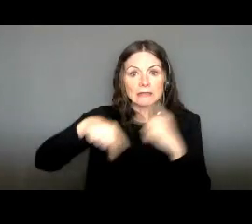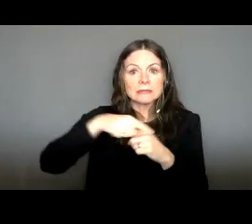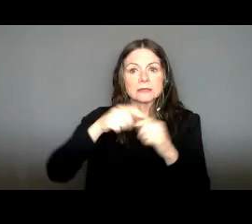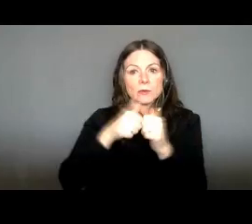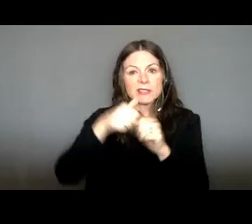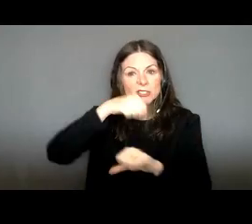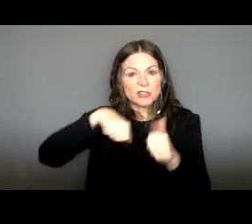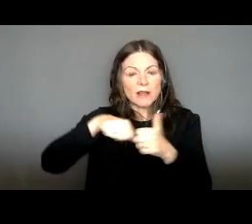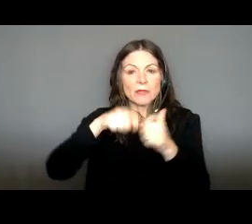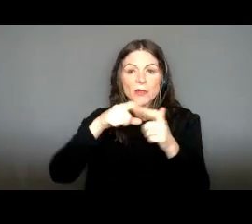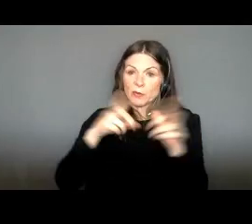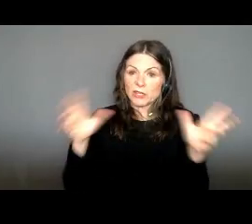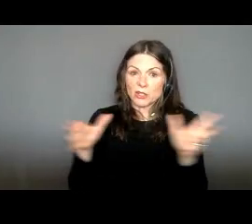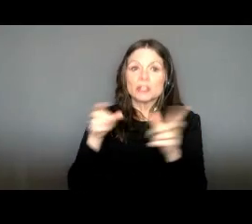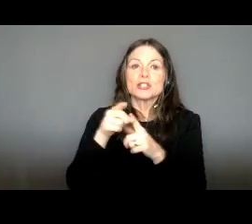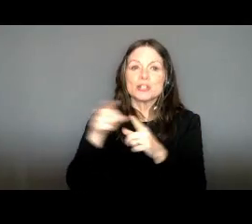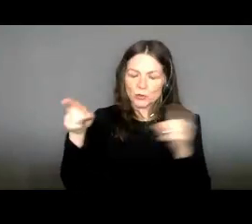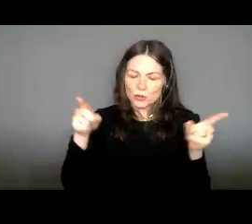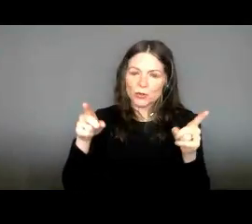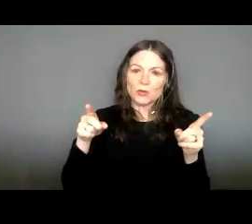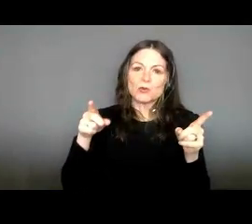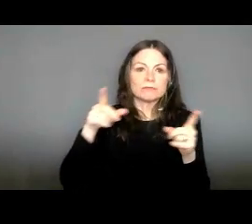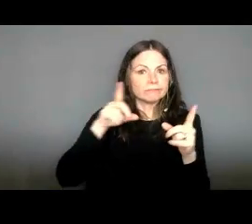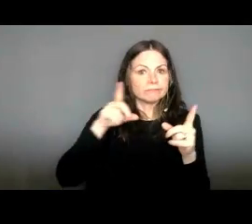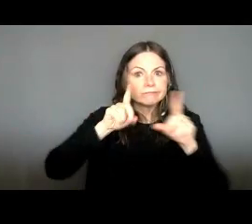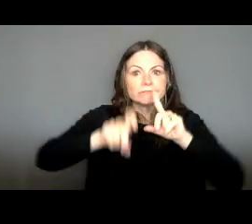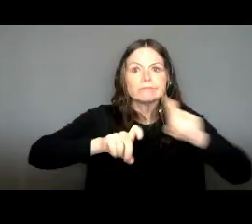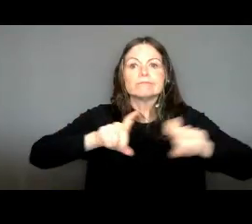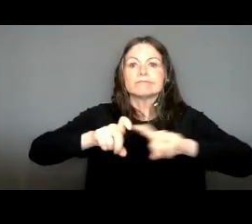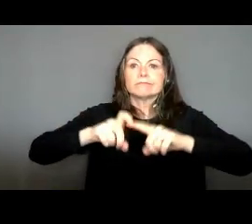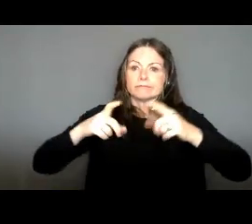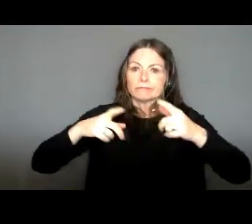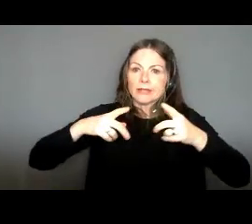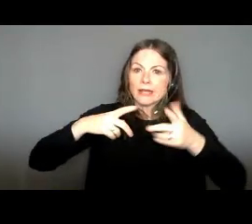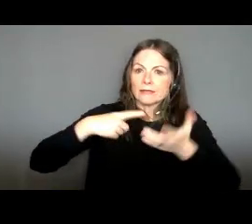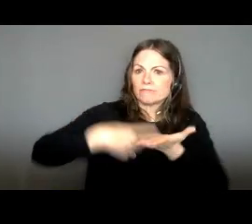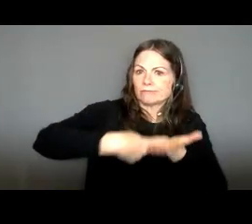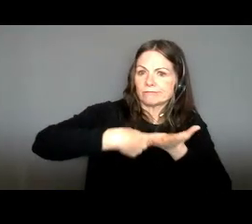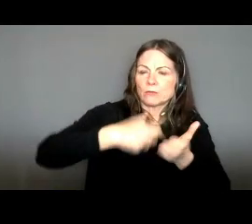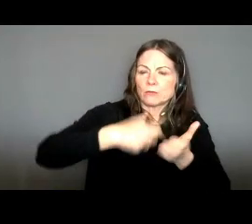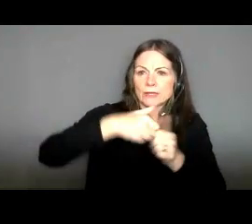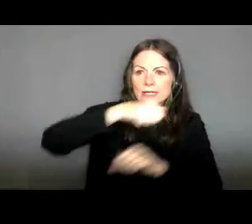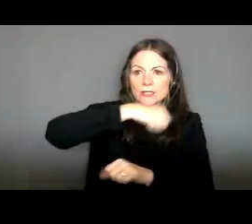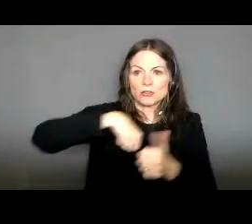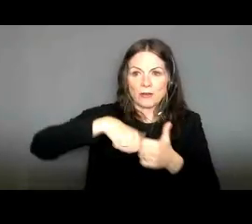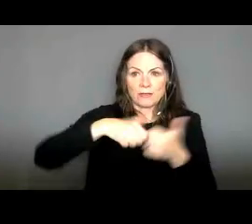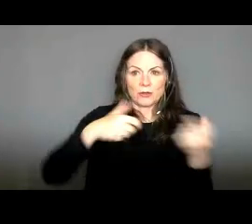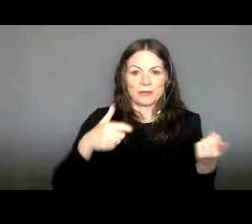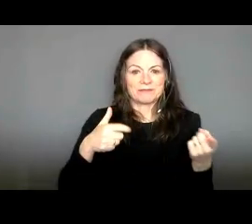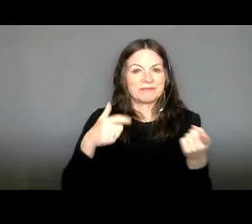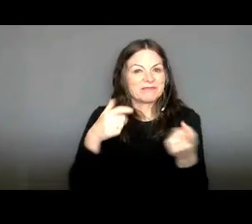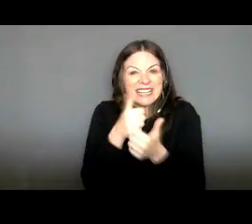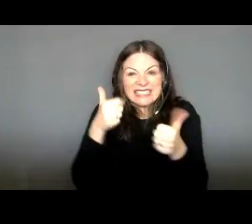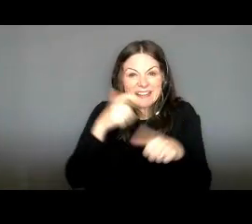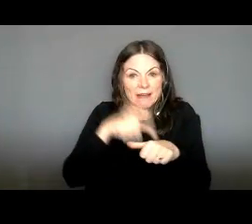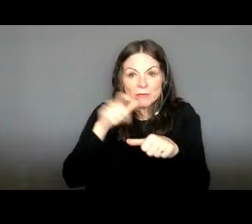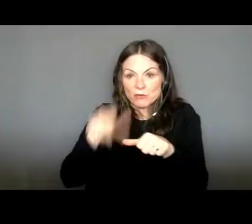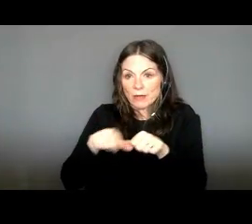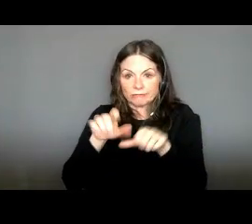continue with your questions and engage with each other as well. Feel free to drop them at any time.